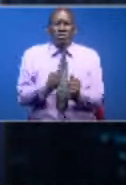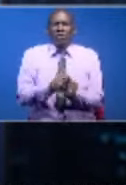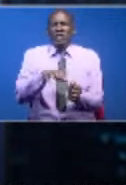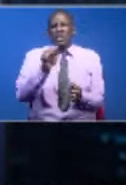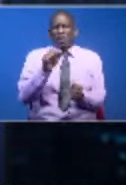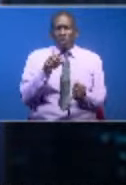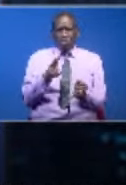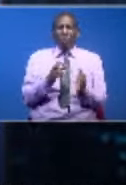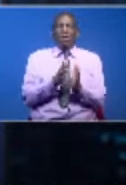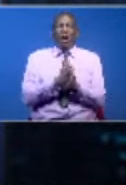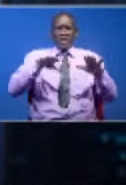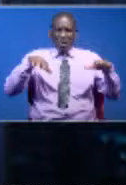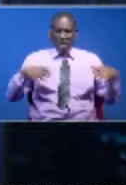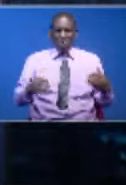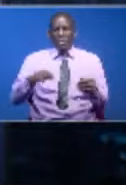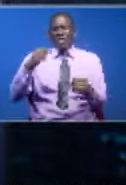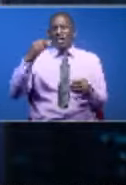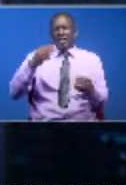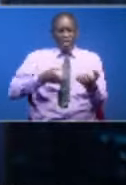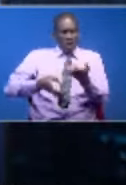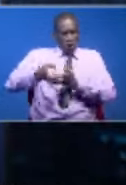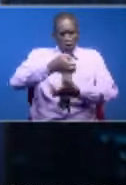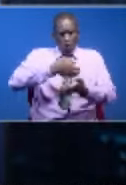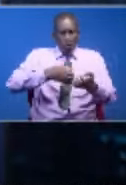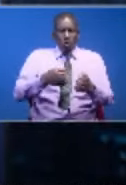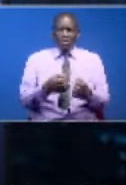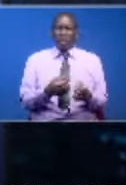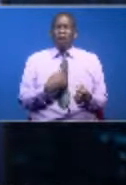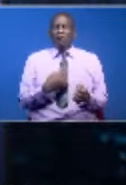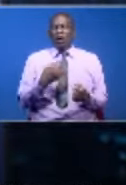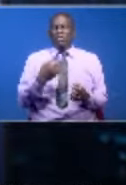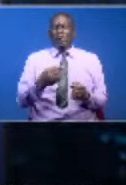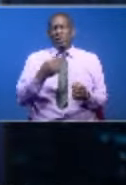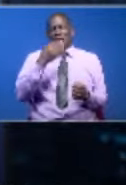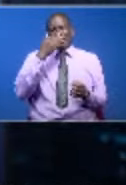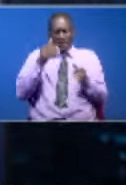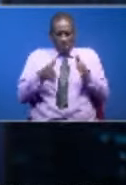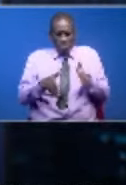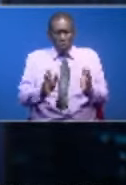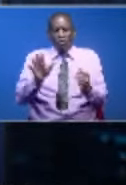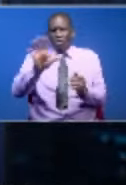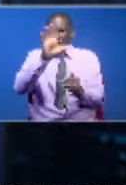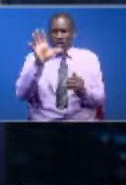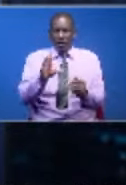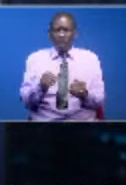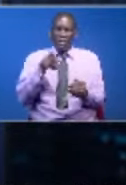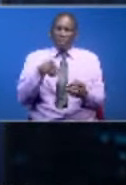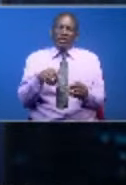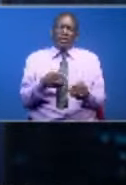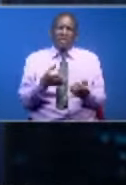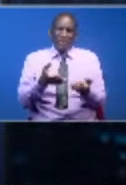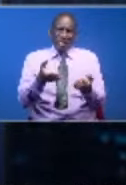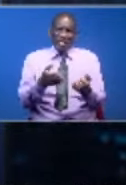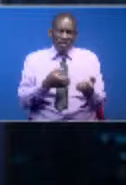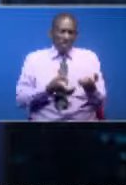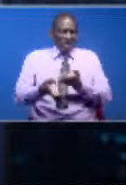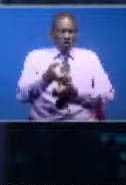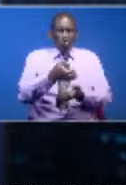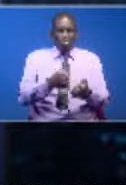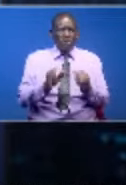and how the green economy is seen as the best path for Africa, it just makes economic